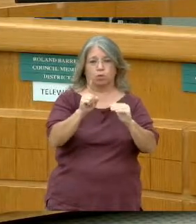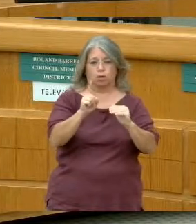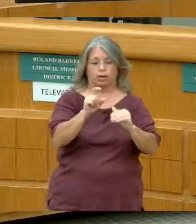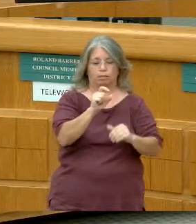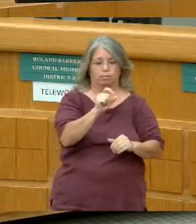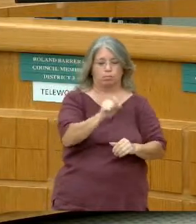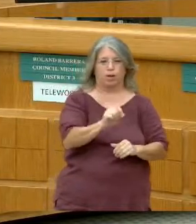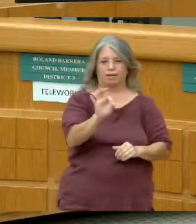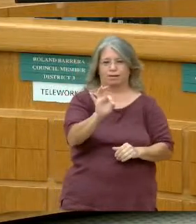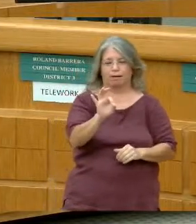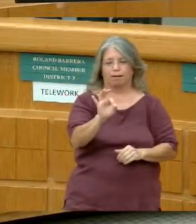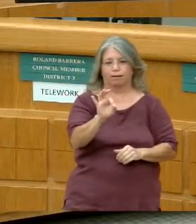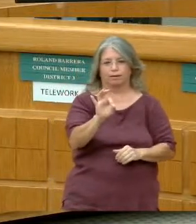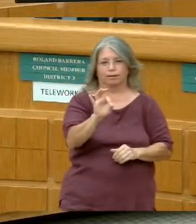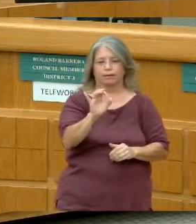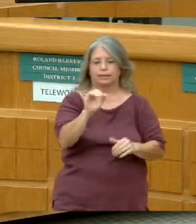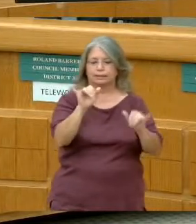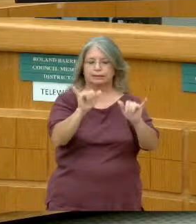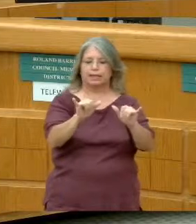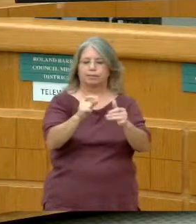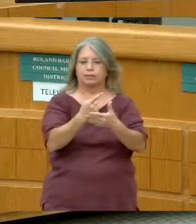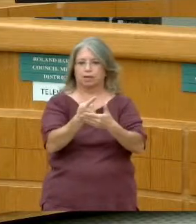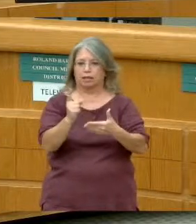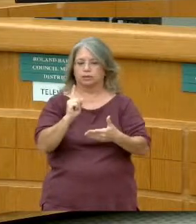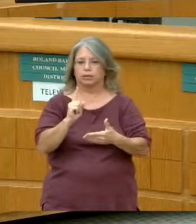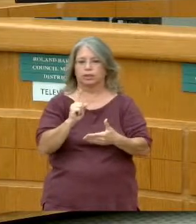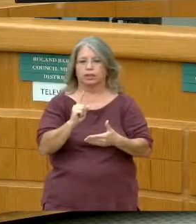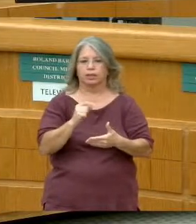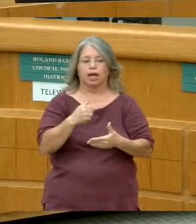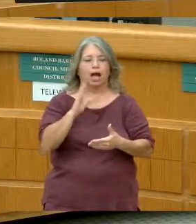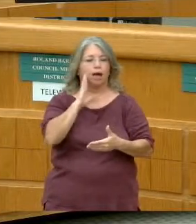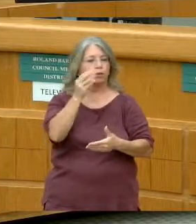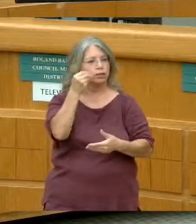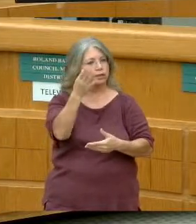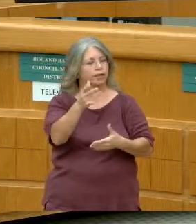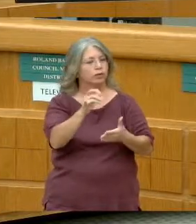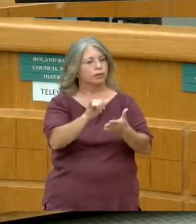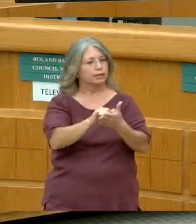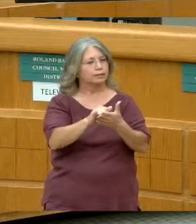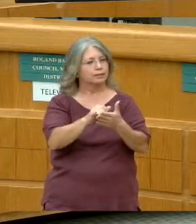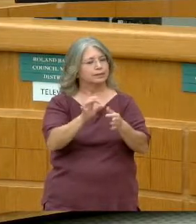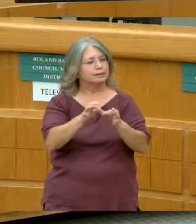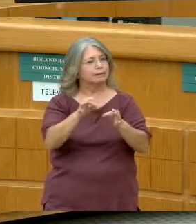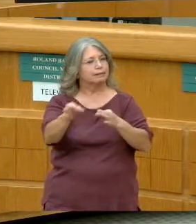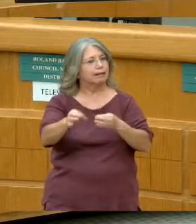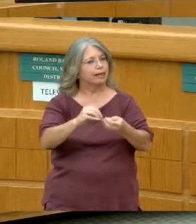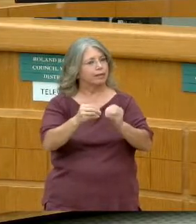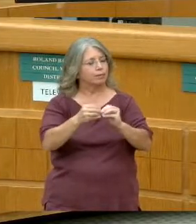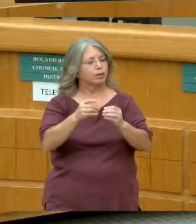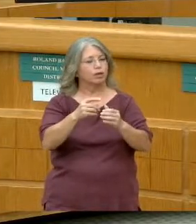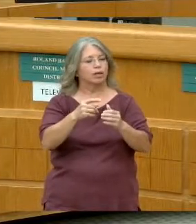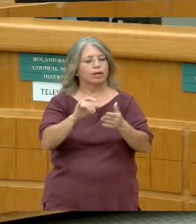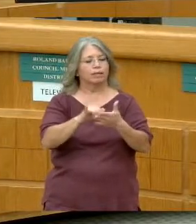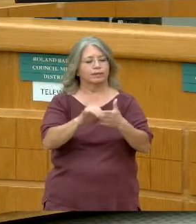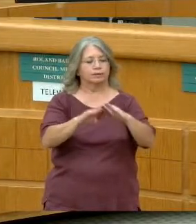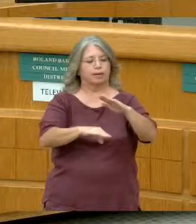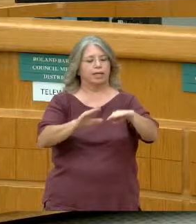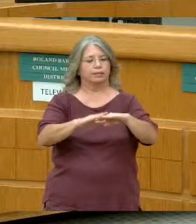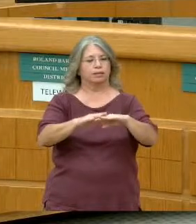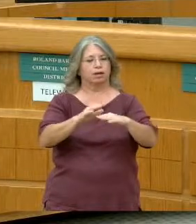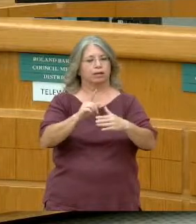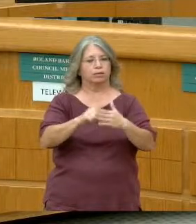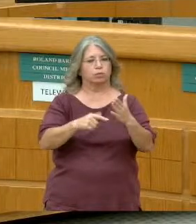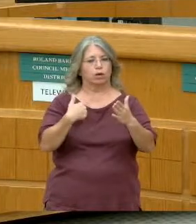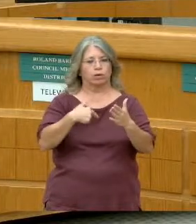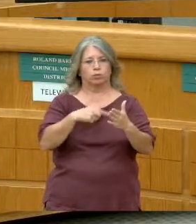This transmission rate, I will let you know that it is delayed. What you do 2 weeks ago affects what's happening now. So this transmission rate is really